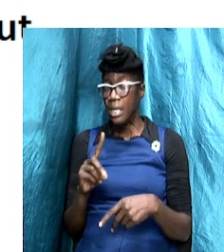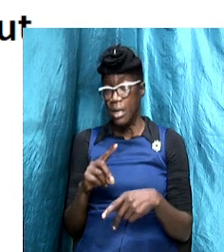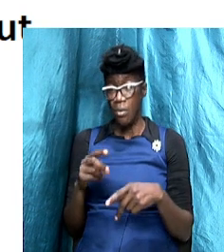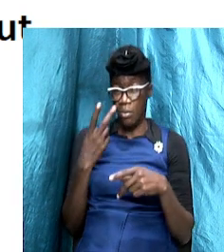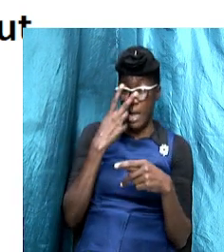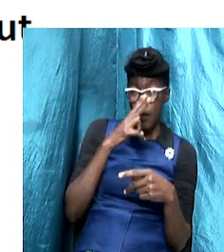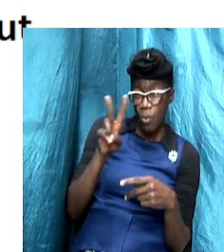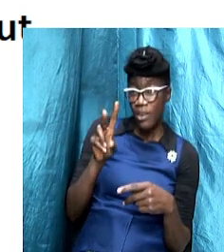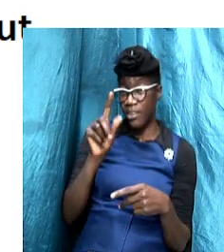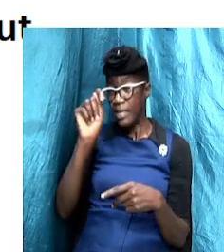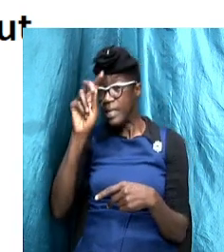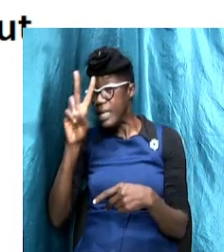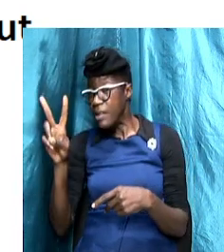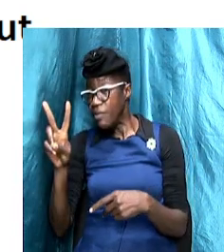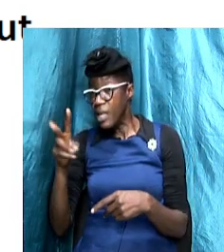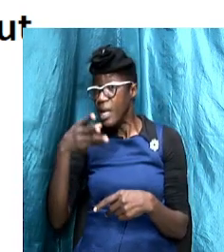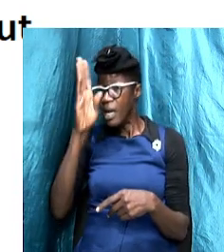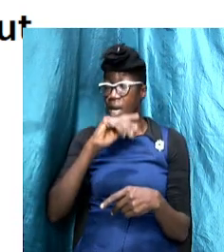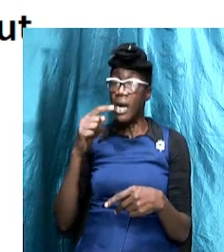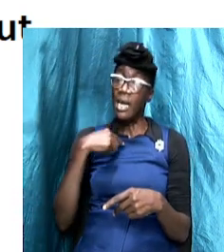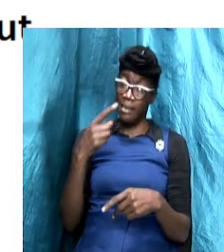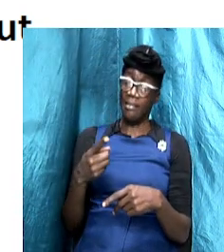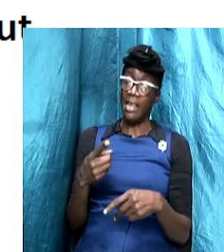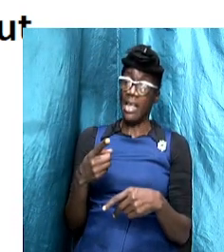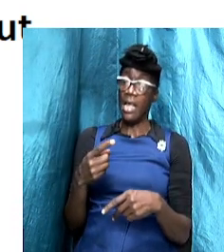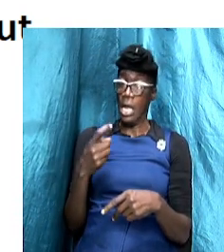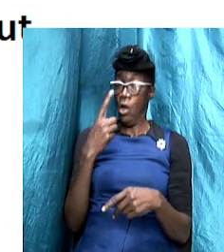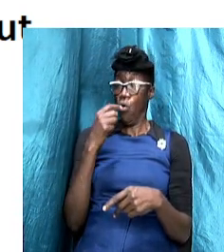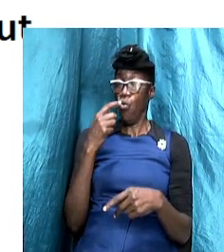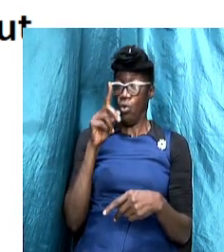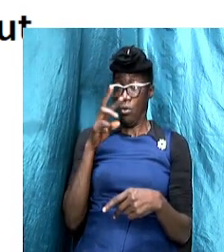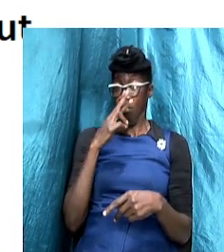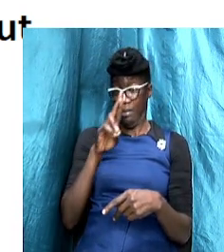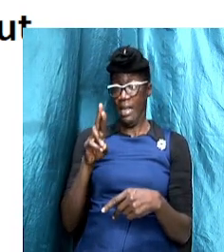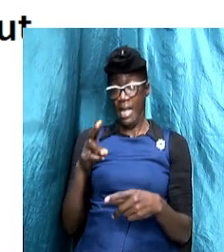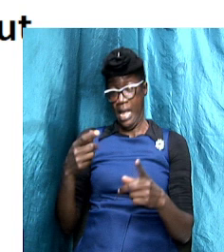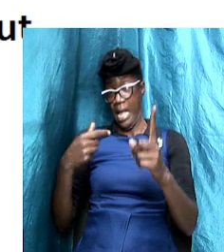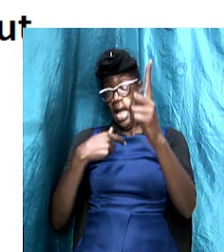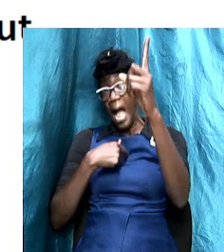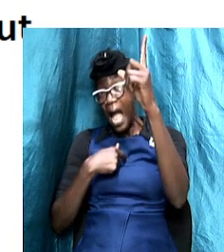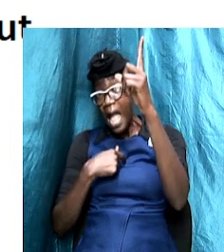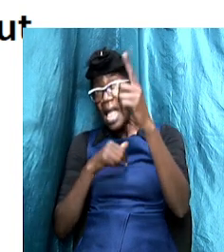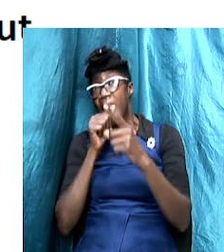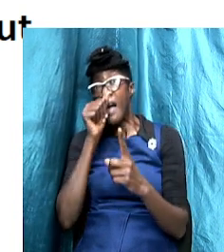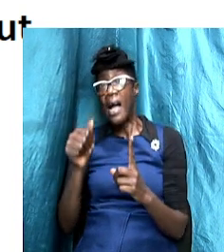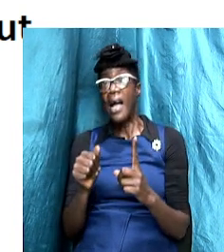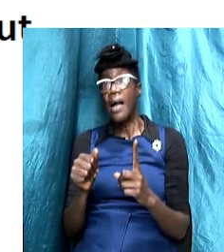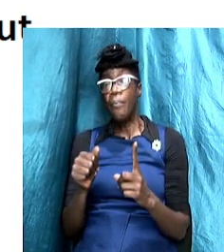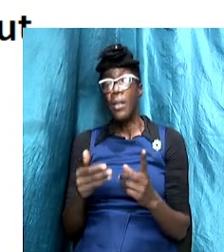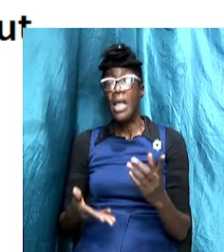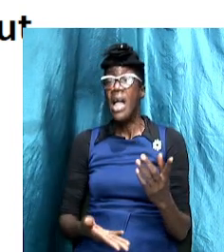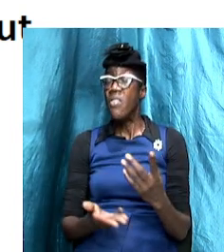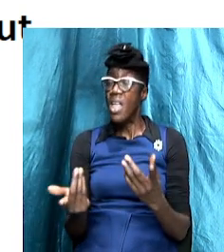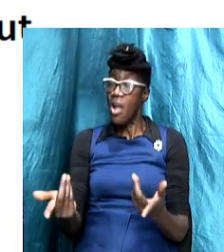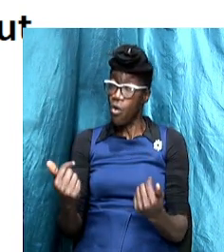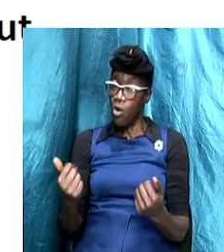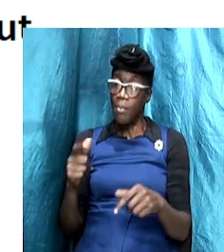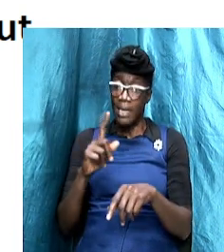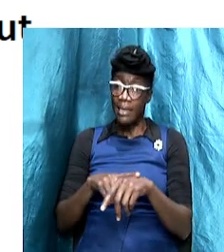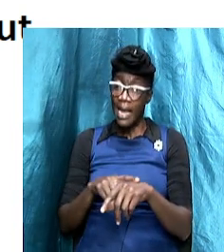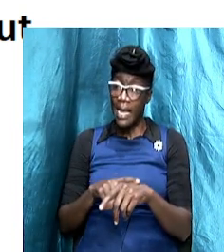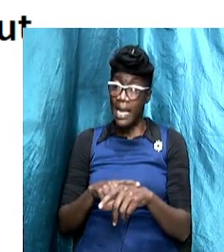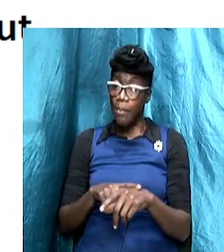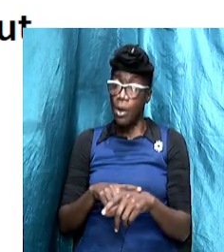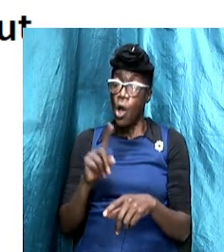he said to his disciples, but whom say ye that I am? In other words, there's going to come a point in time where what